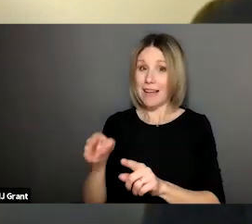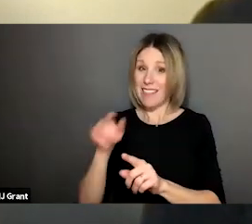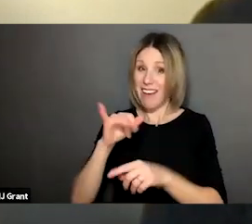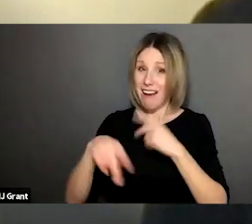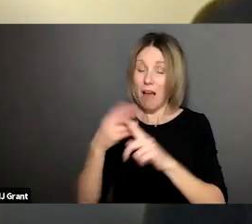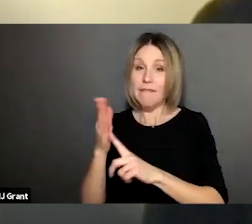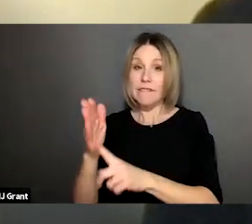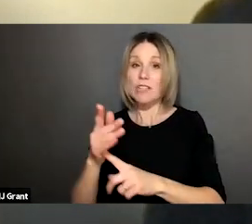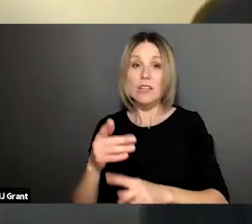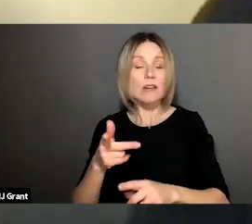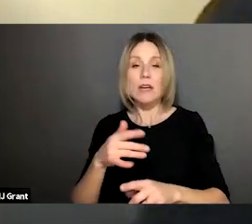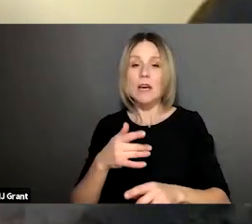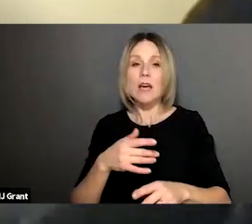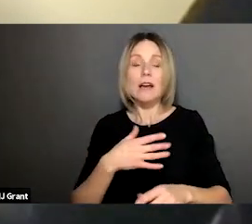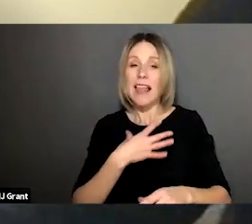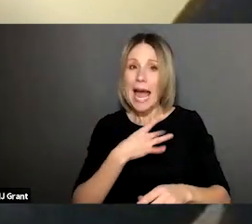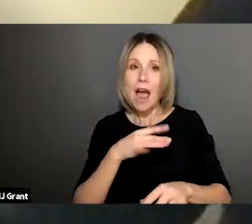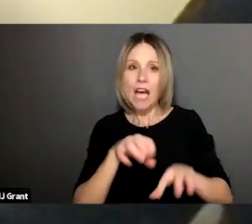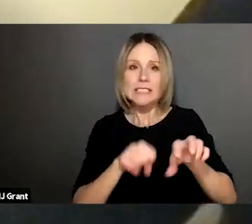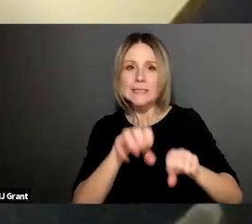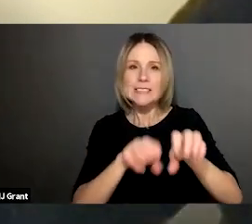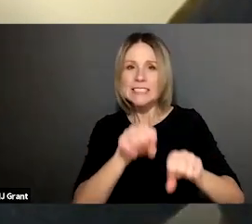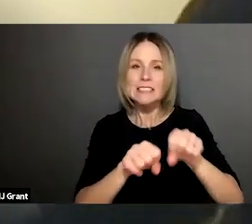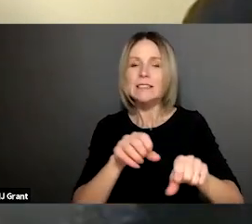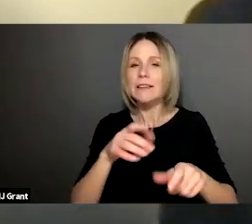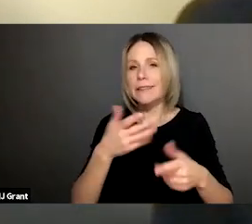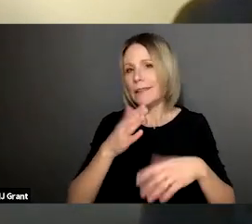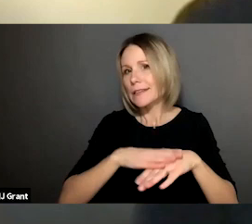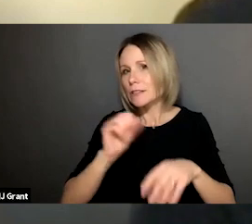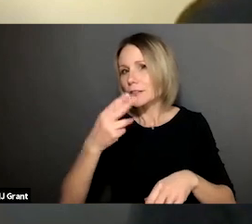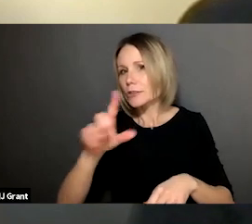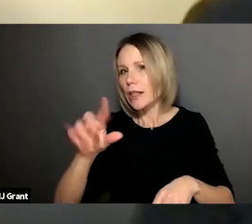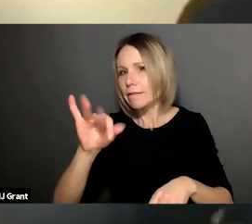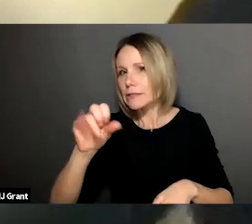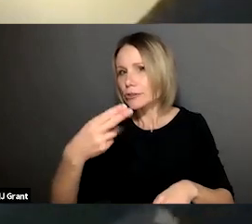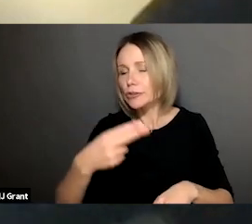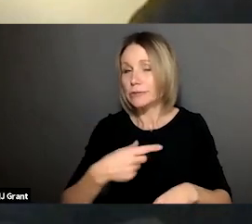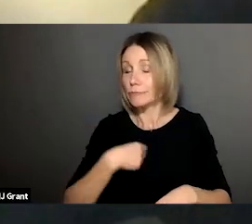feast on baby lobster. And then above and beyond everything else, it would be,